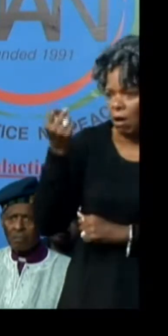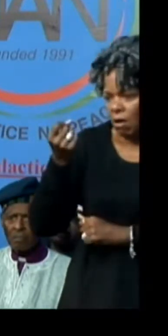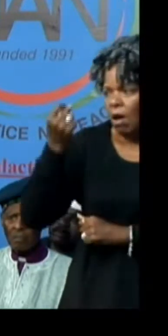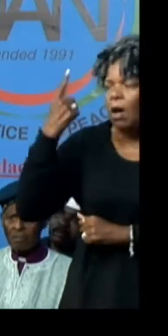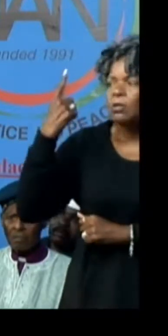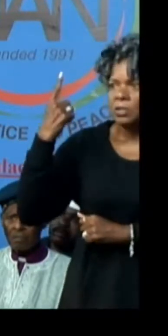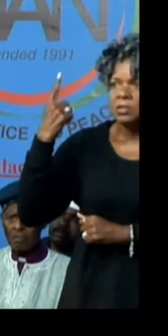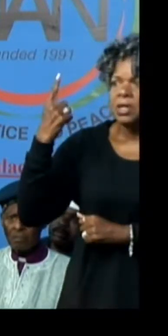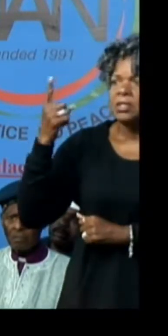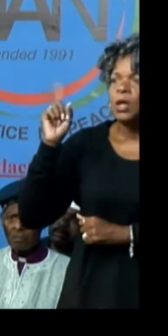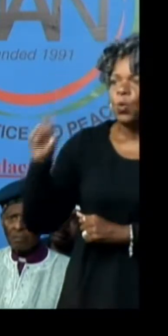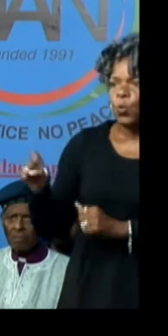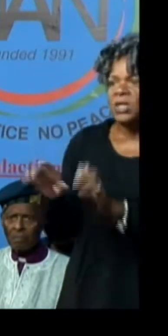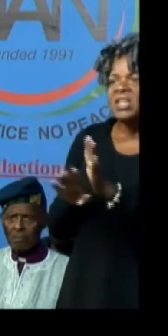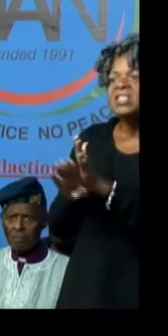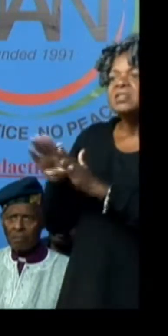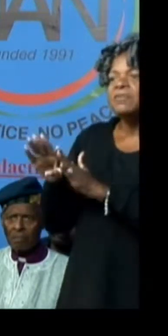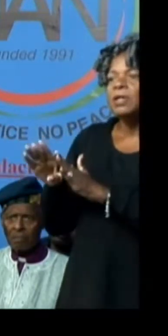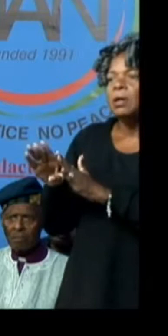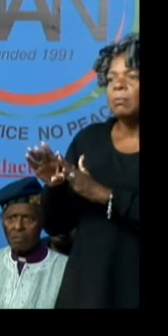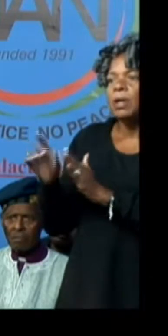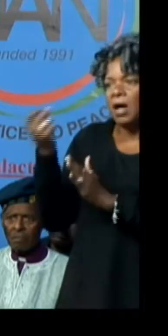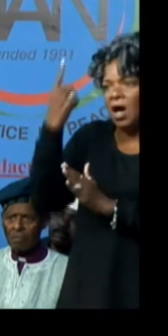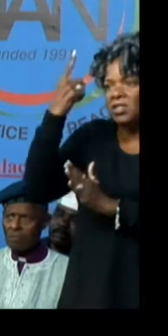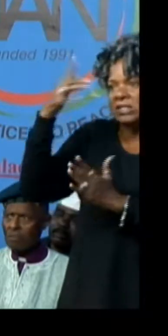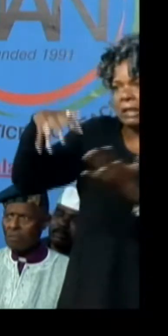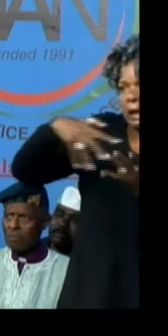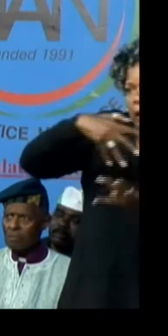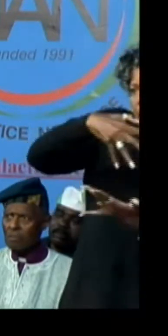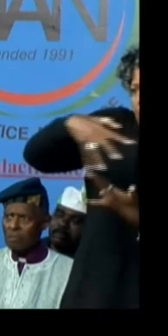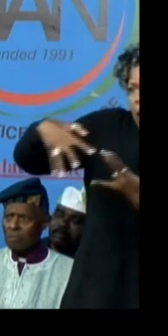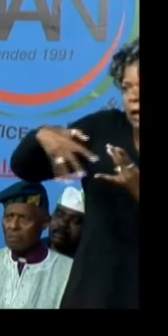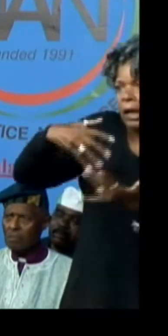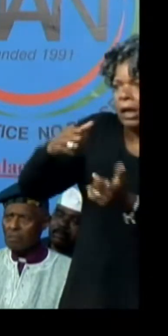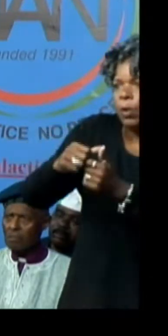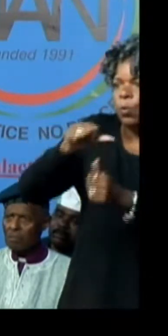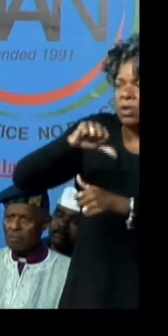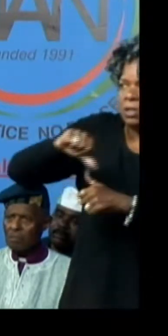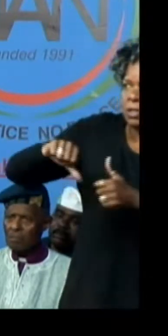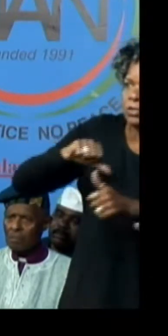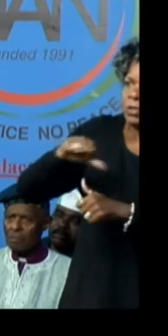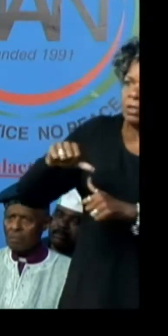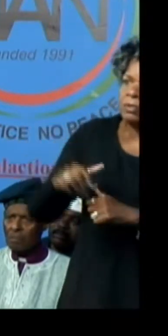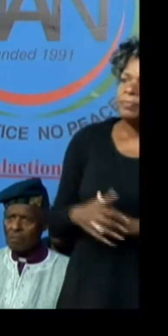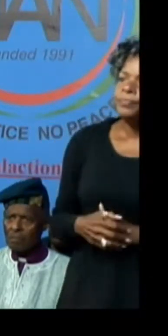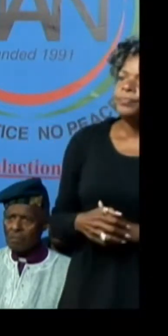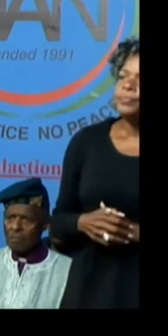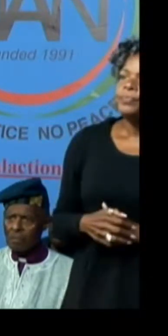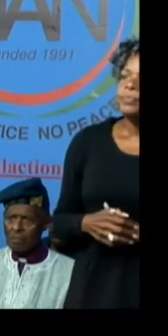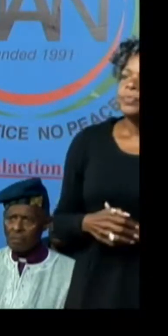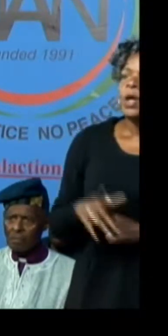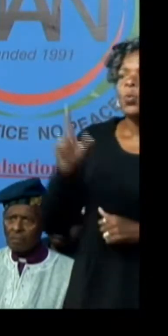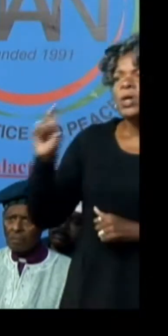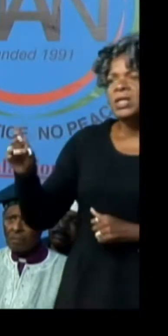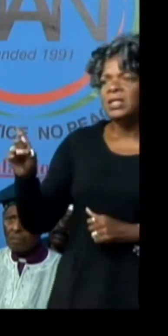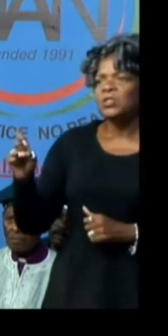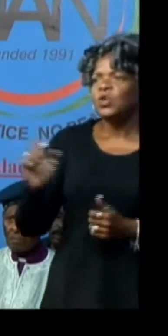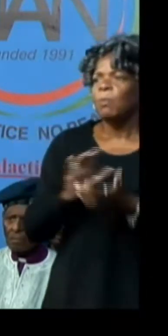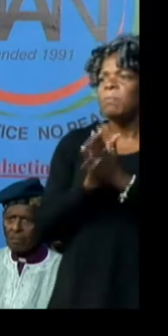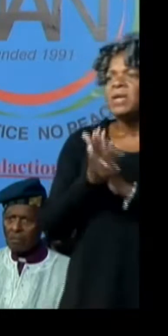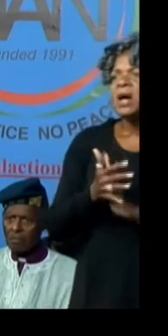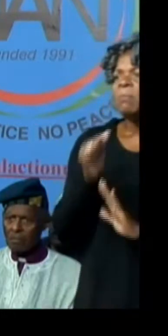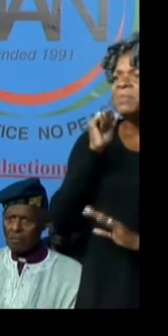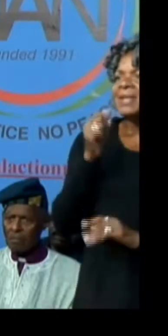has to be developed. And we have to really be out of the conservativeness and